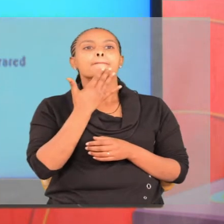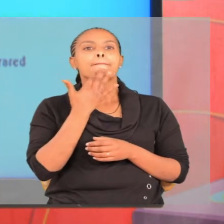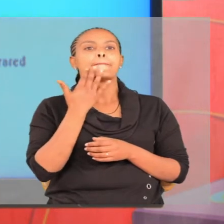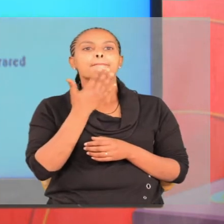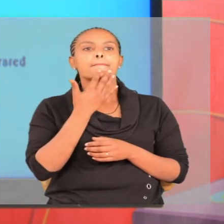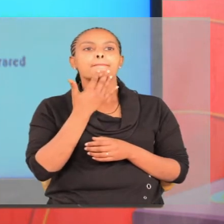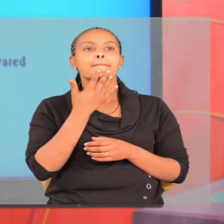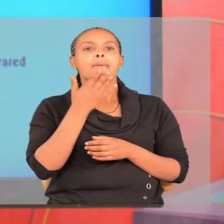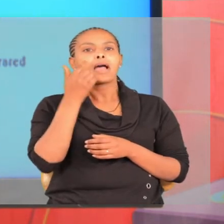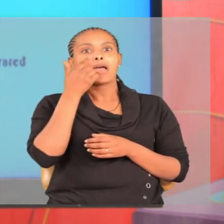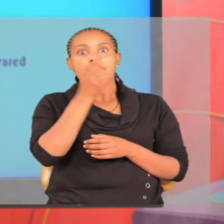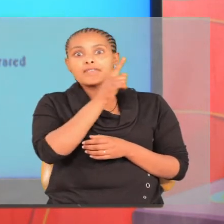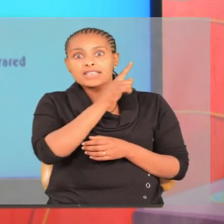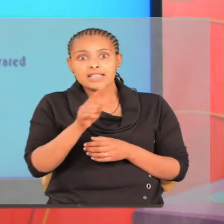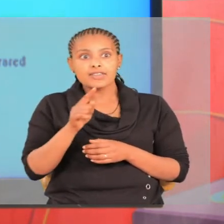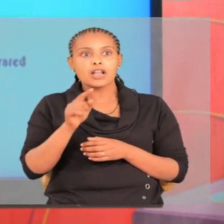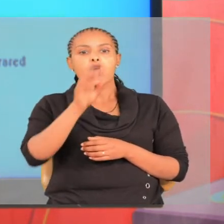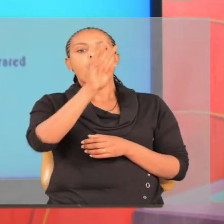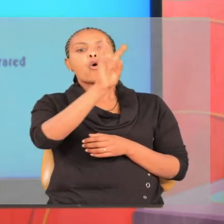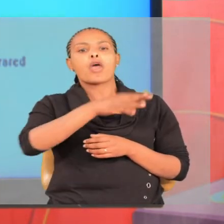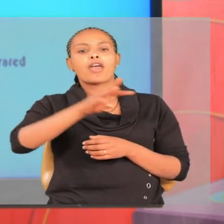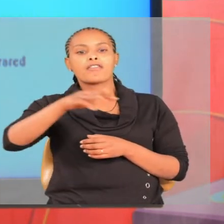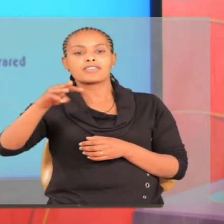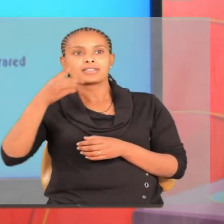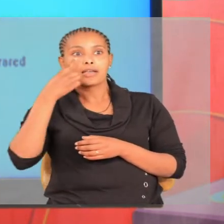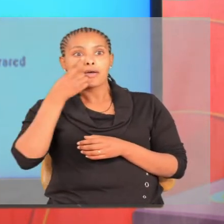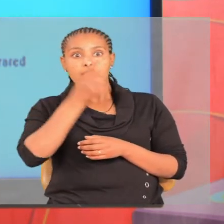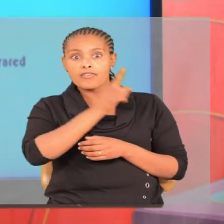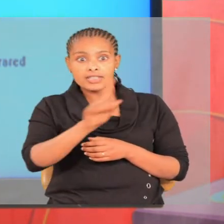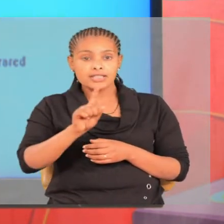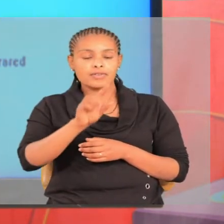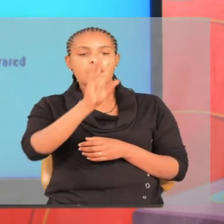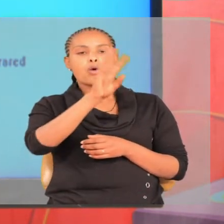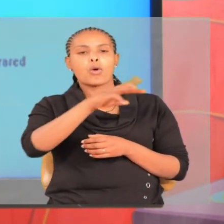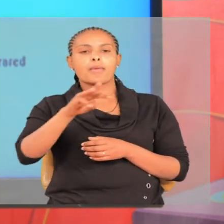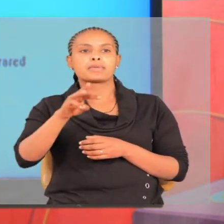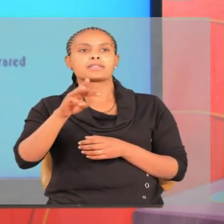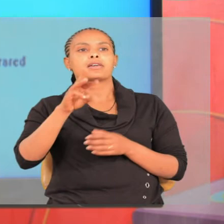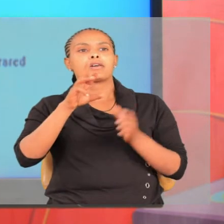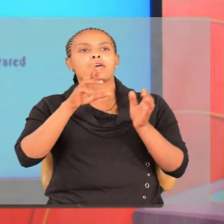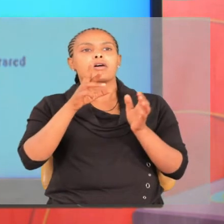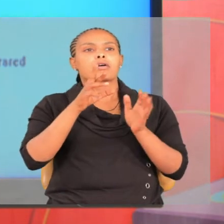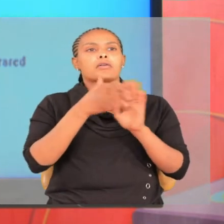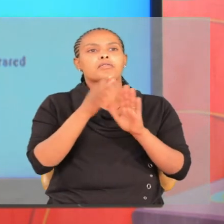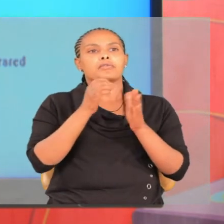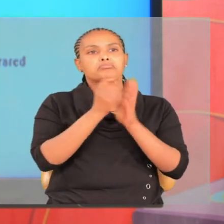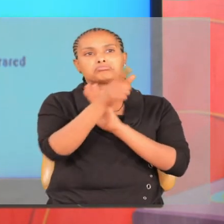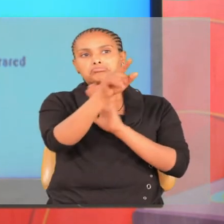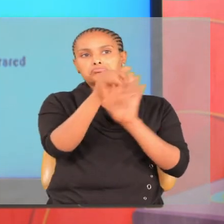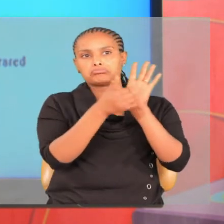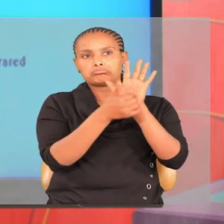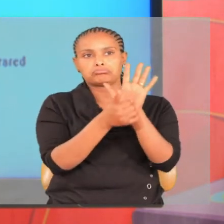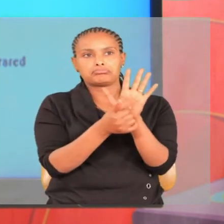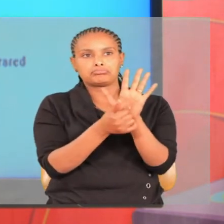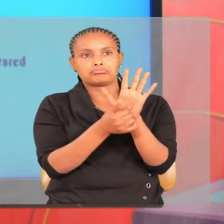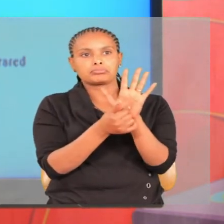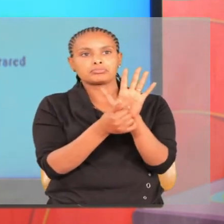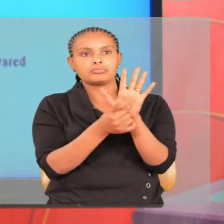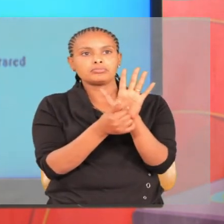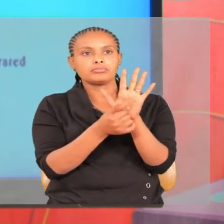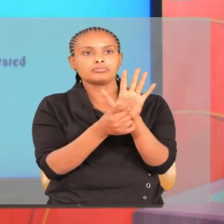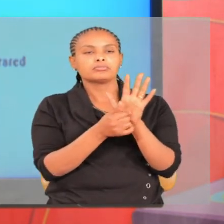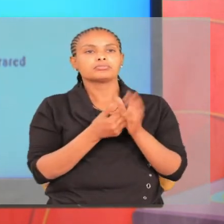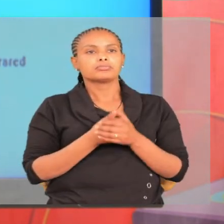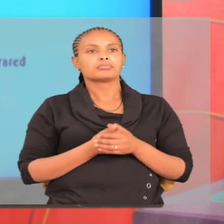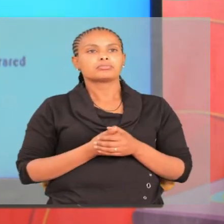and invisible waves, invisible radiation, such as infrared, microwave,